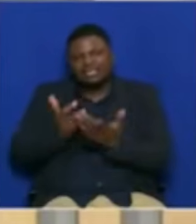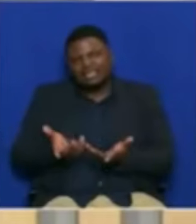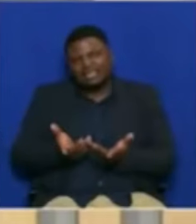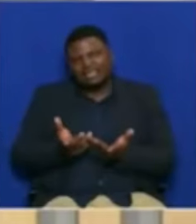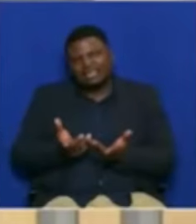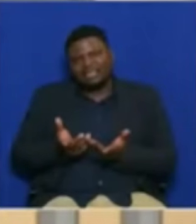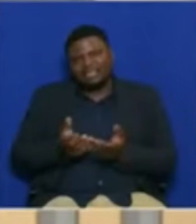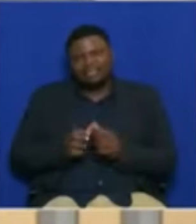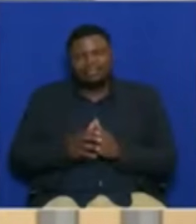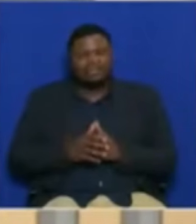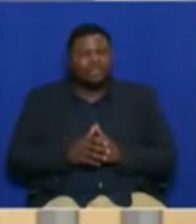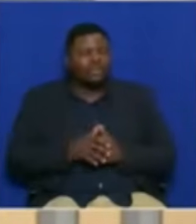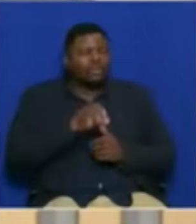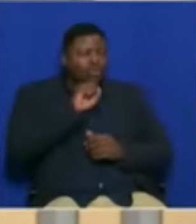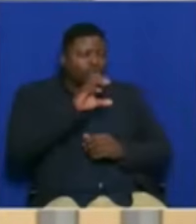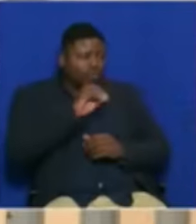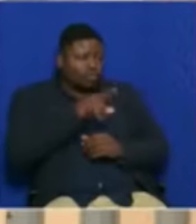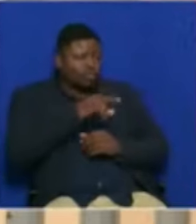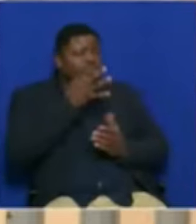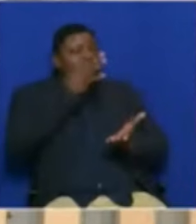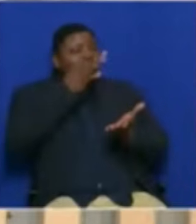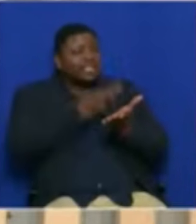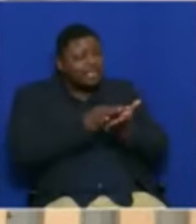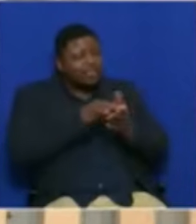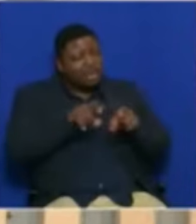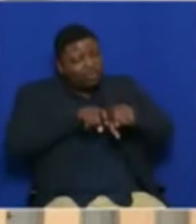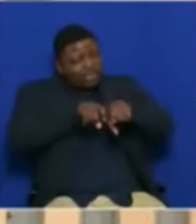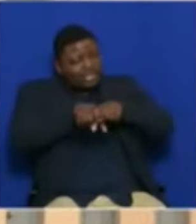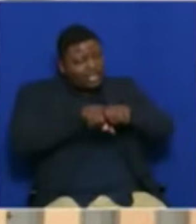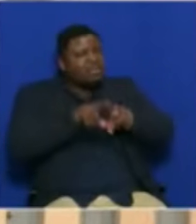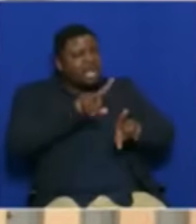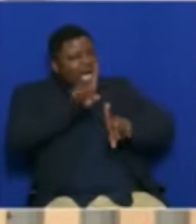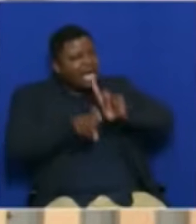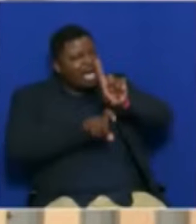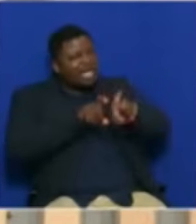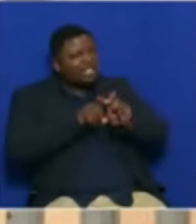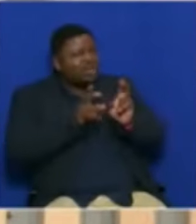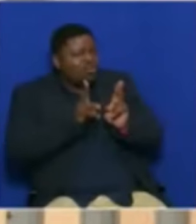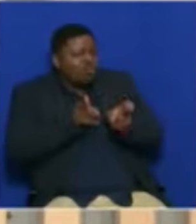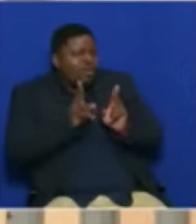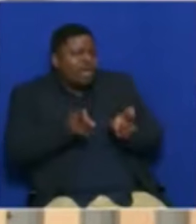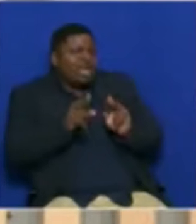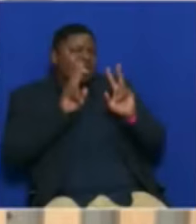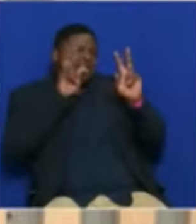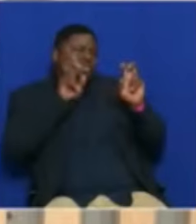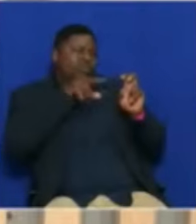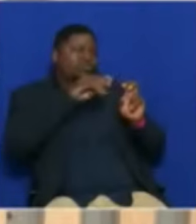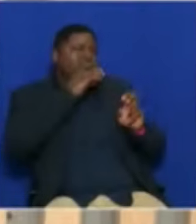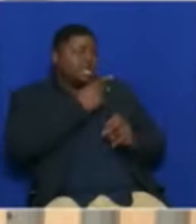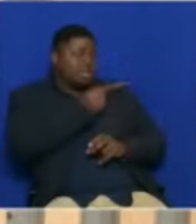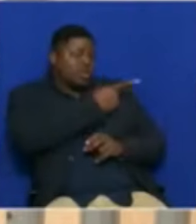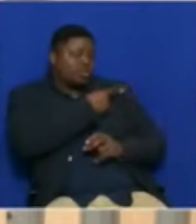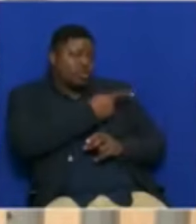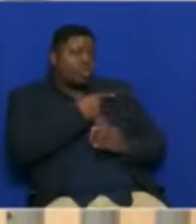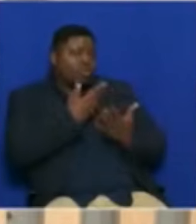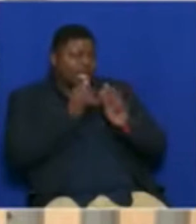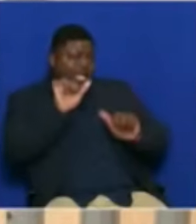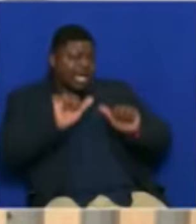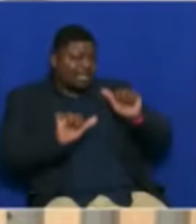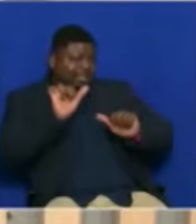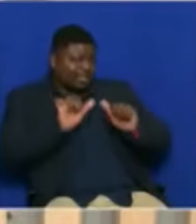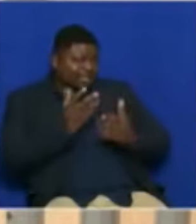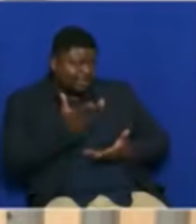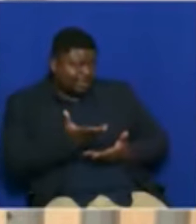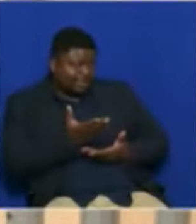test, they were tested on layman issues that you and I can assess? No. So it had nothing to do with the core functions and